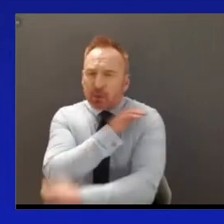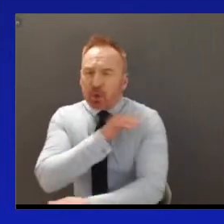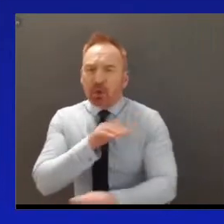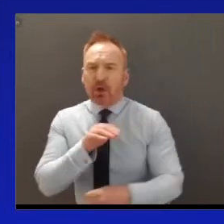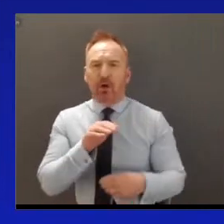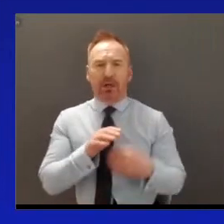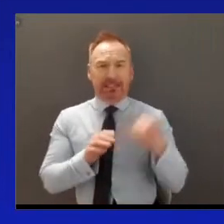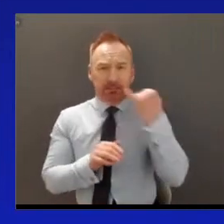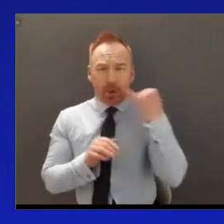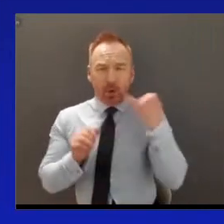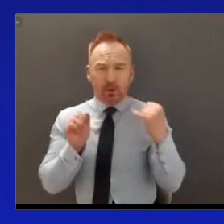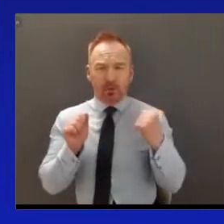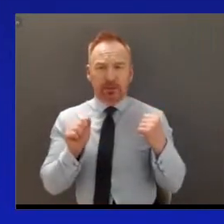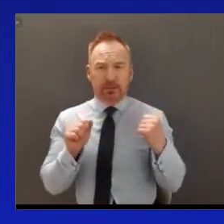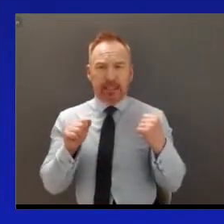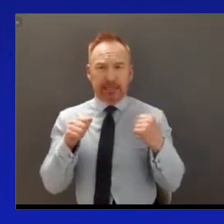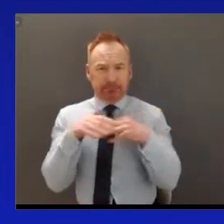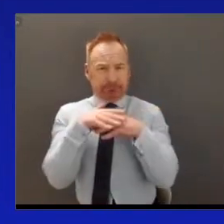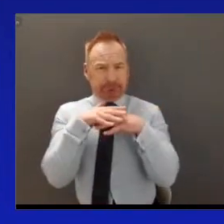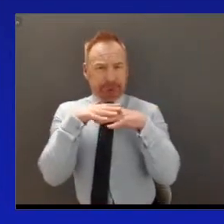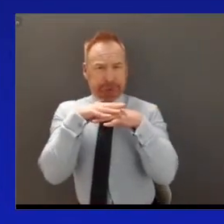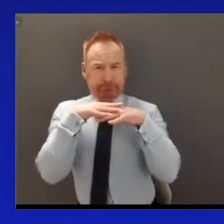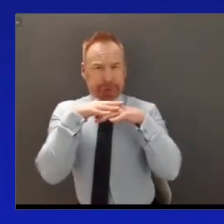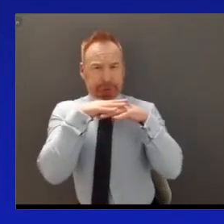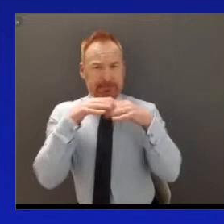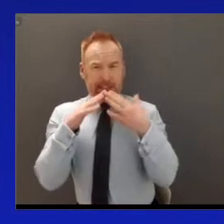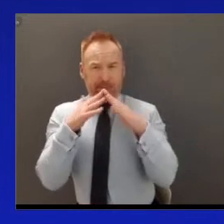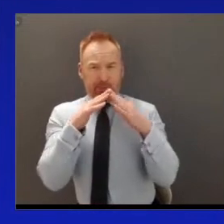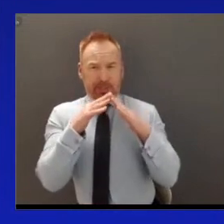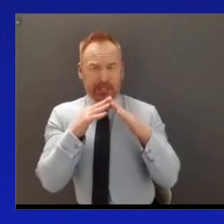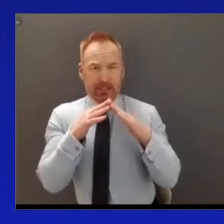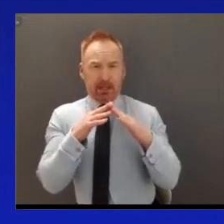vaccination rollout, Dr. Etches or Mr. Dumonte?